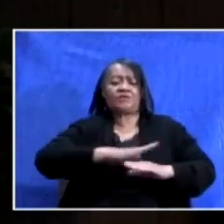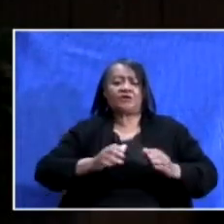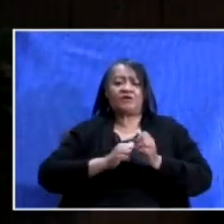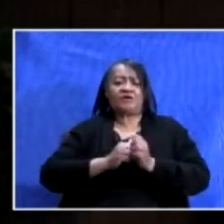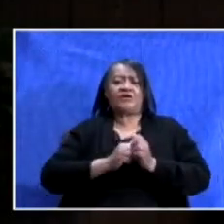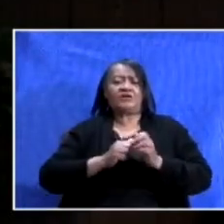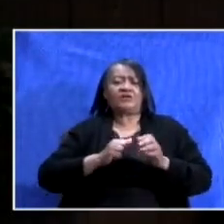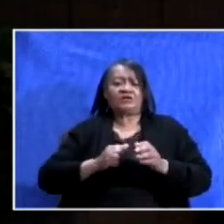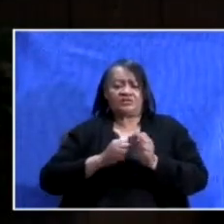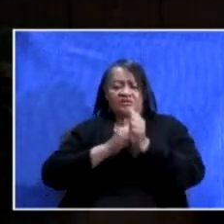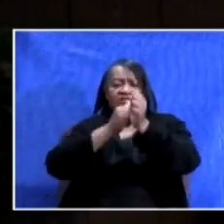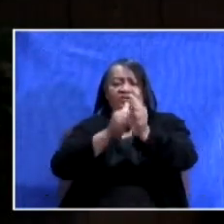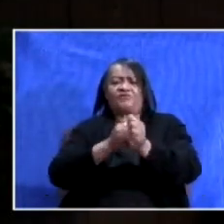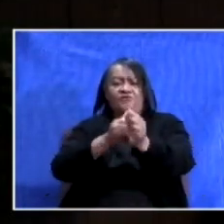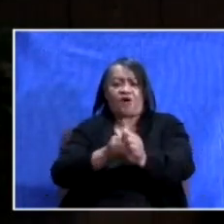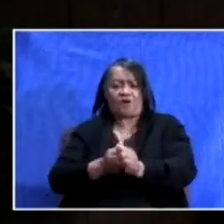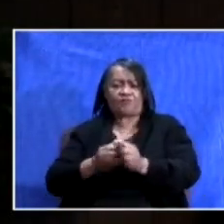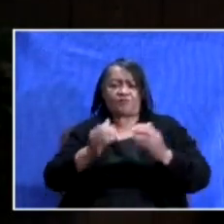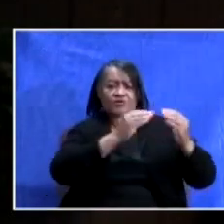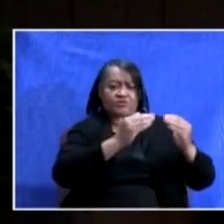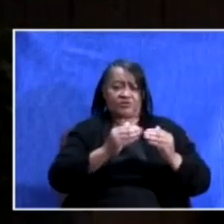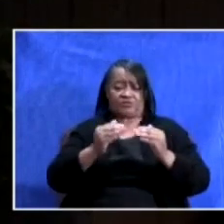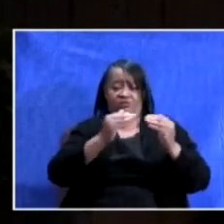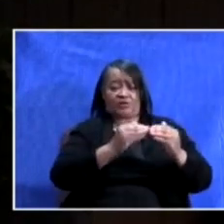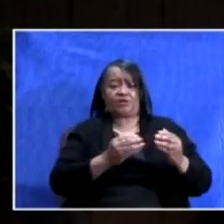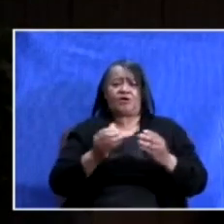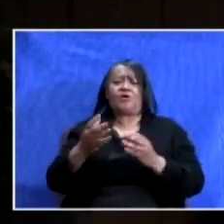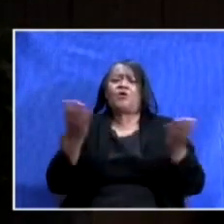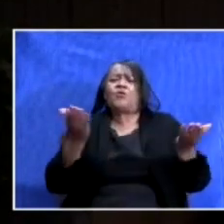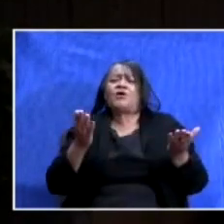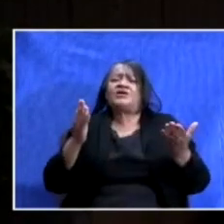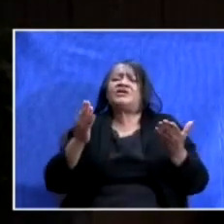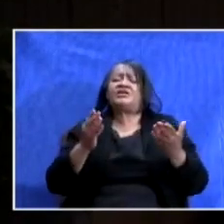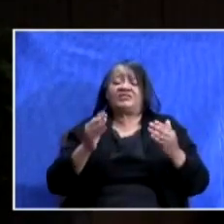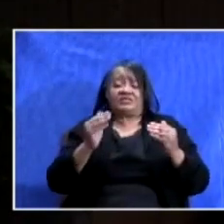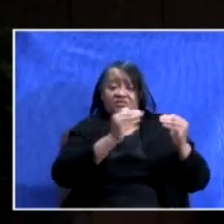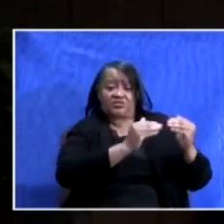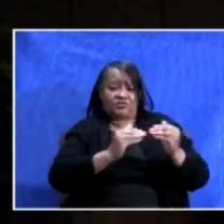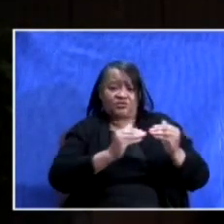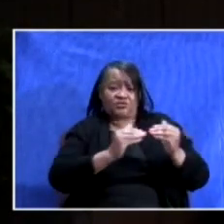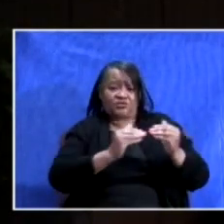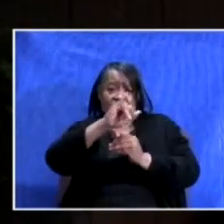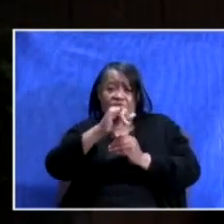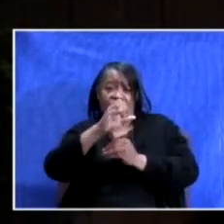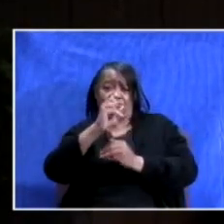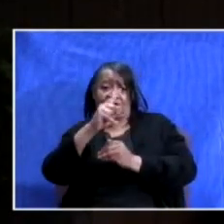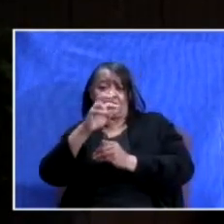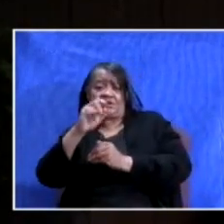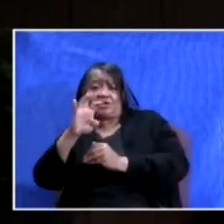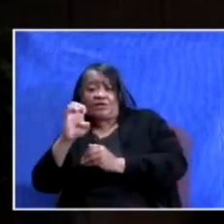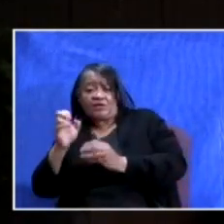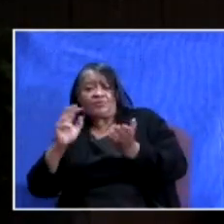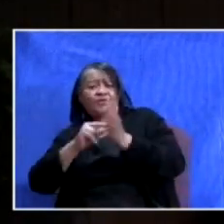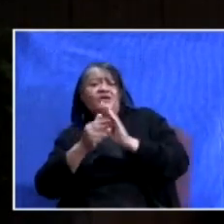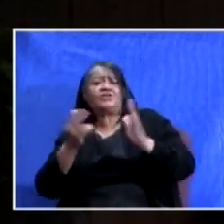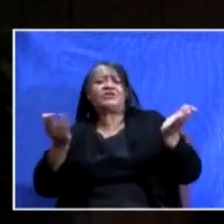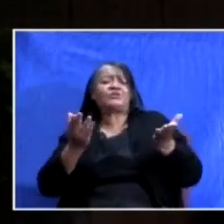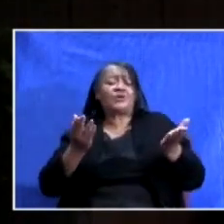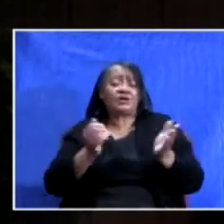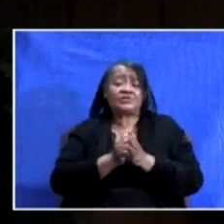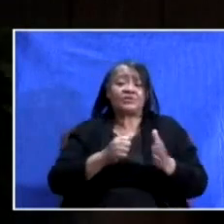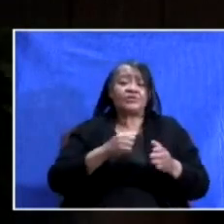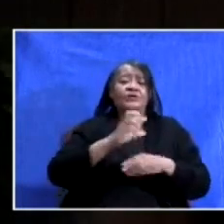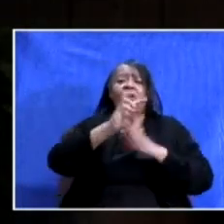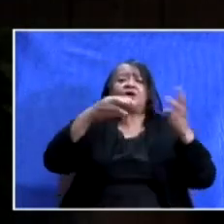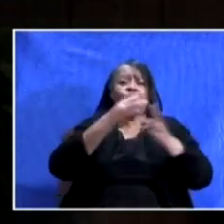Follow justice. And what is justice? What does it mean for Christians to follow justice? Which is the reason our